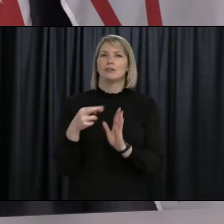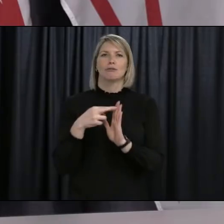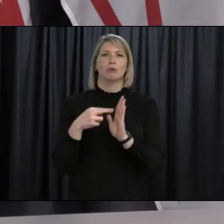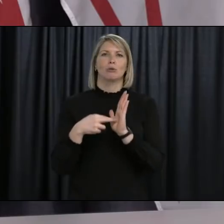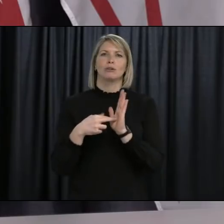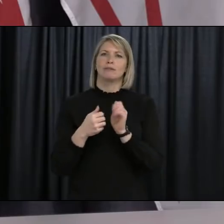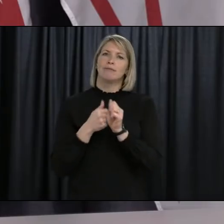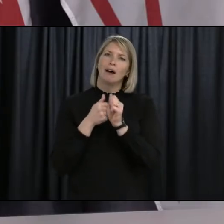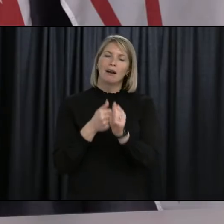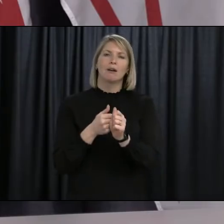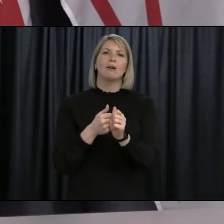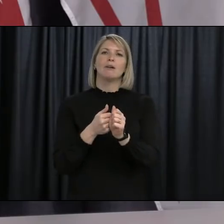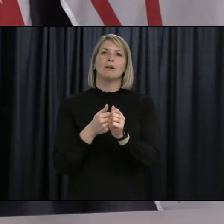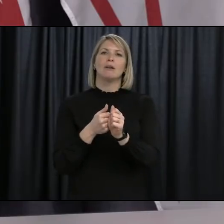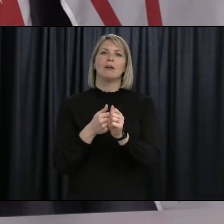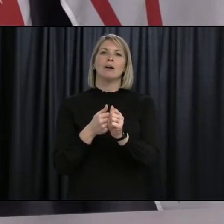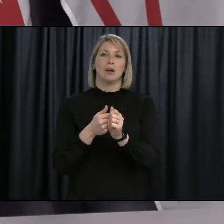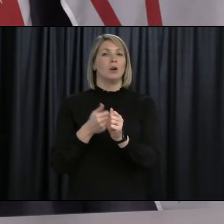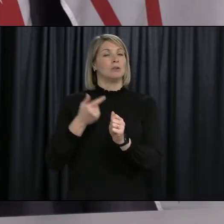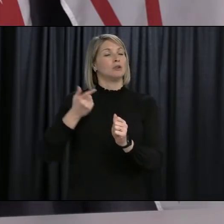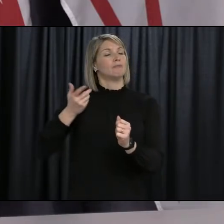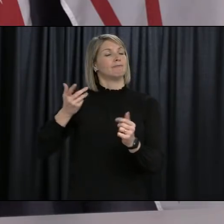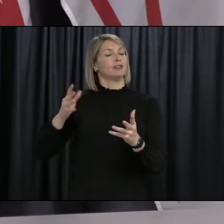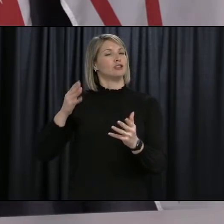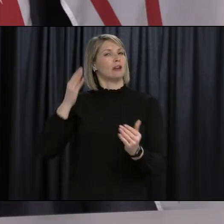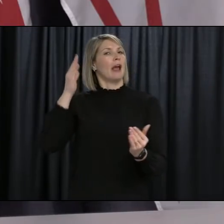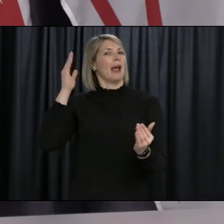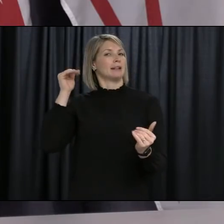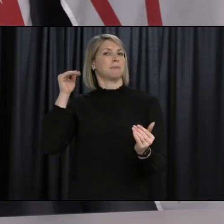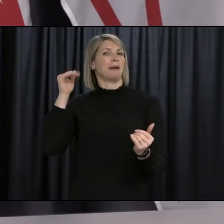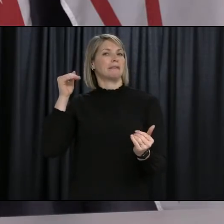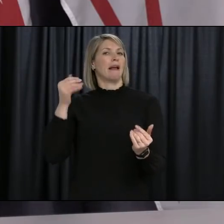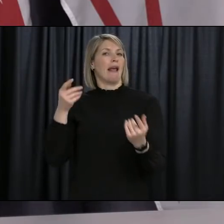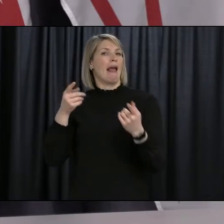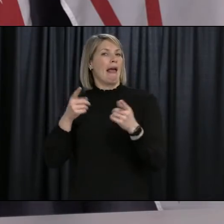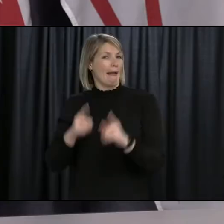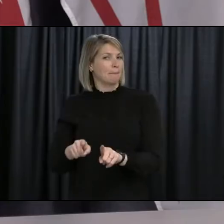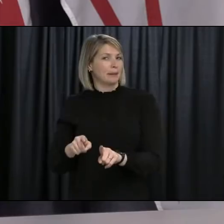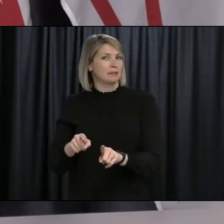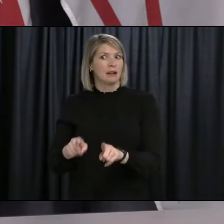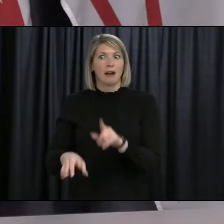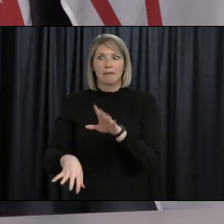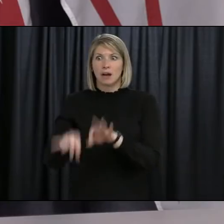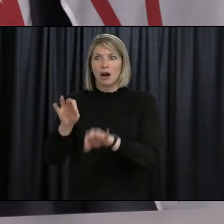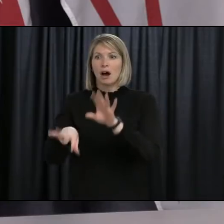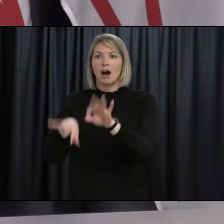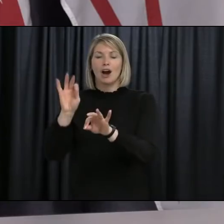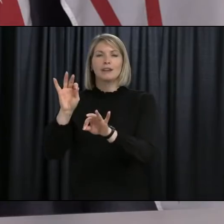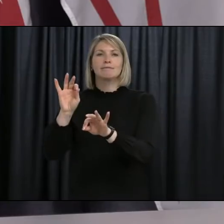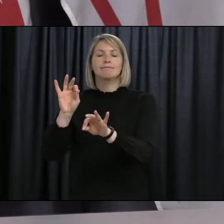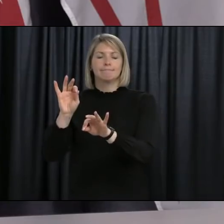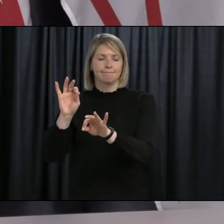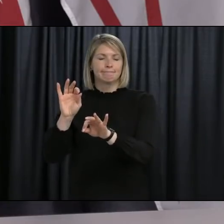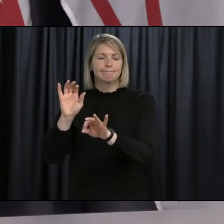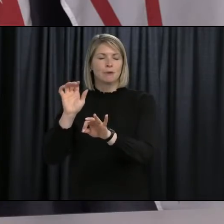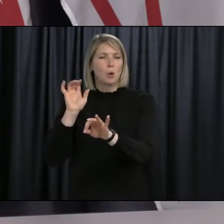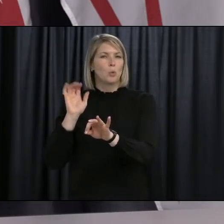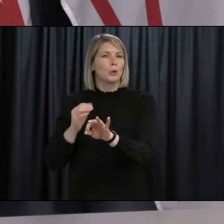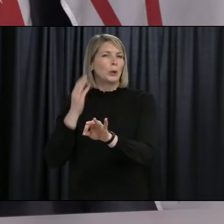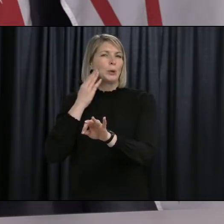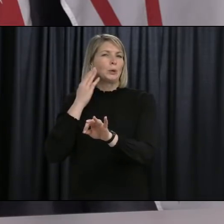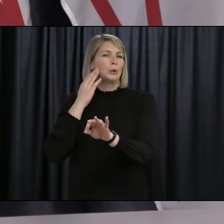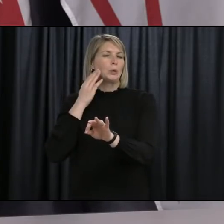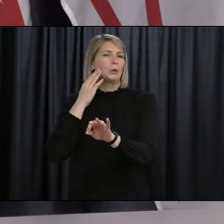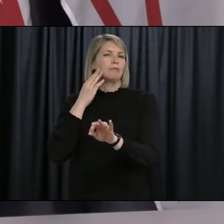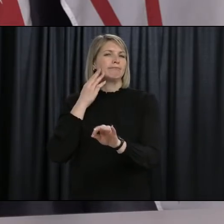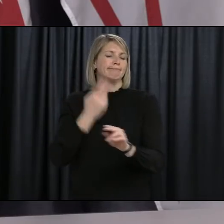this is what we would expect if we're doing contact tracing and looking for those people who have been in contact